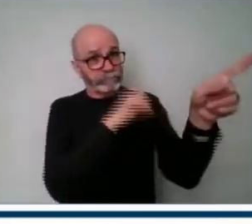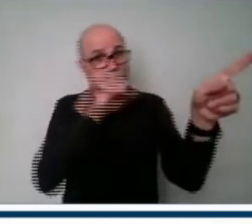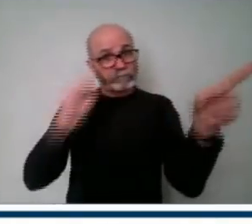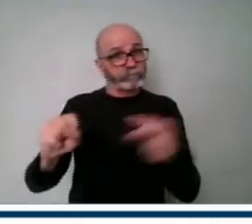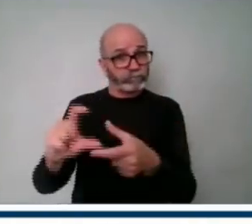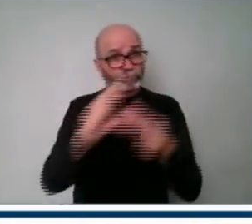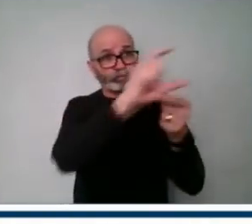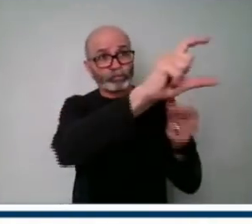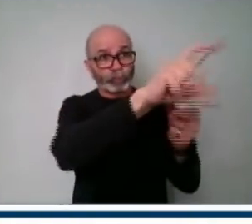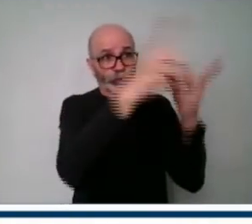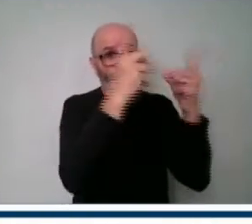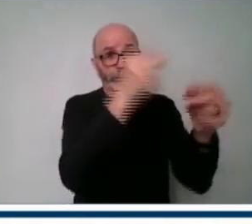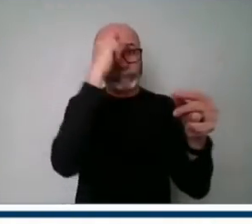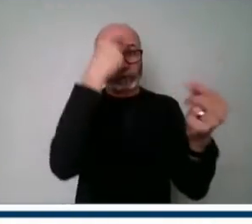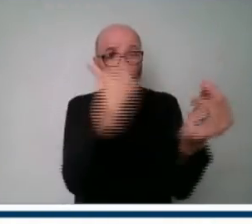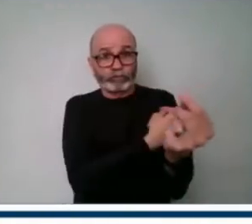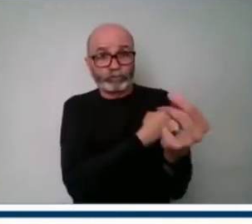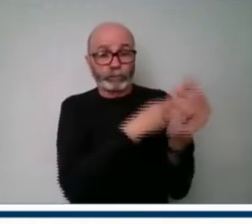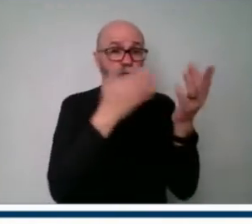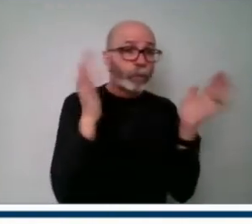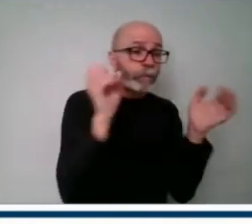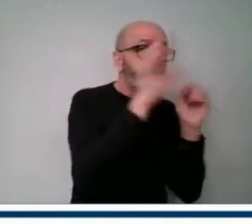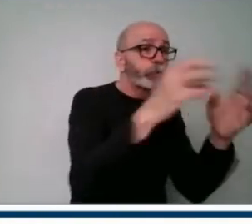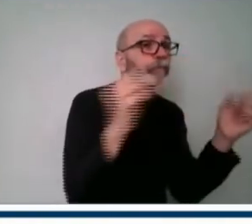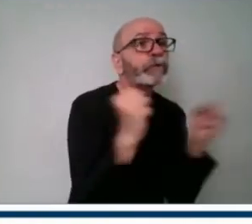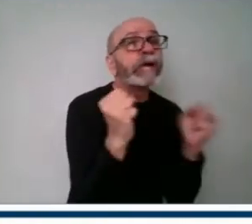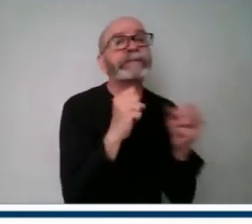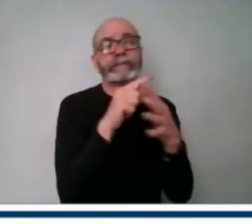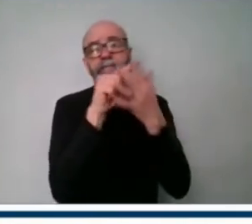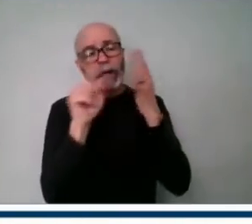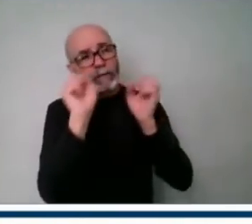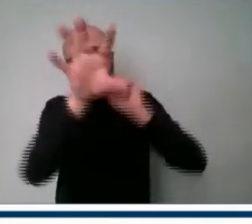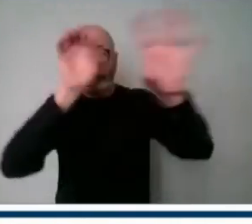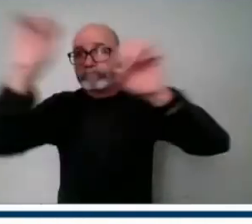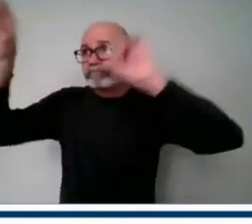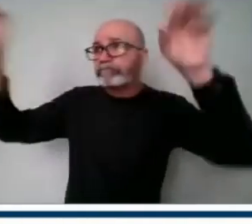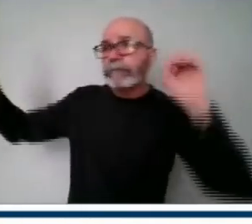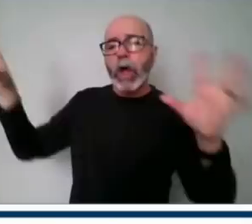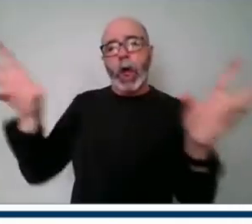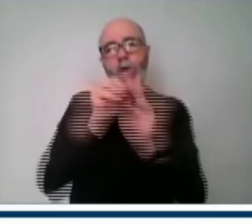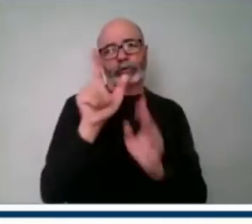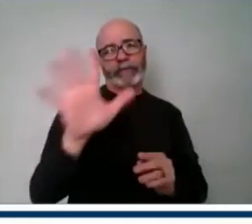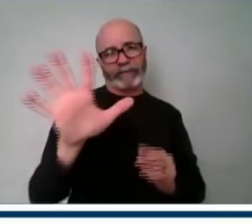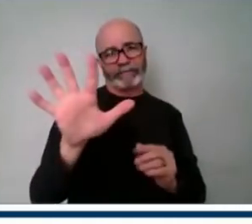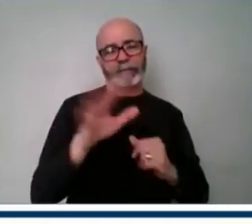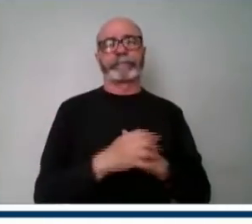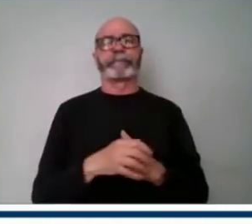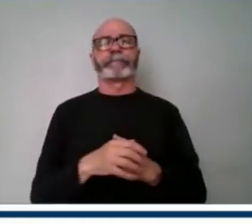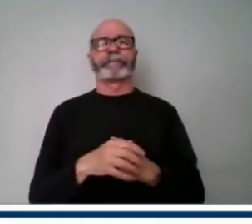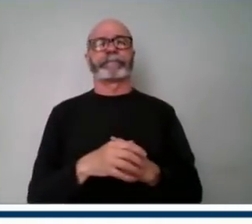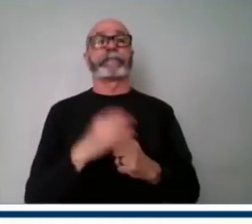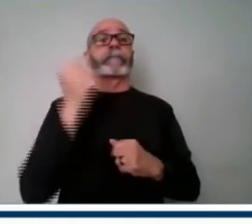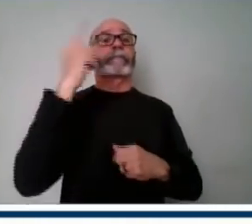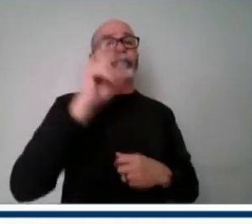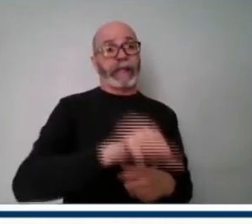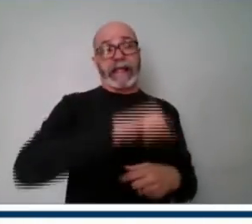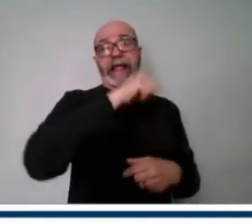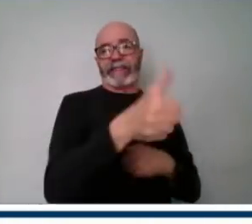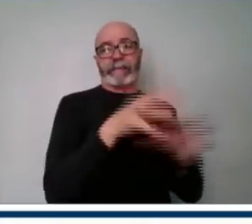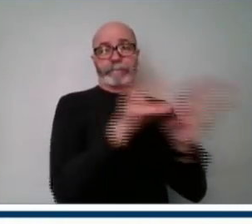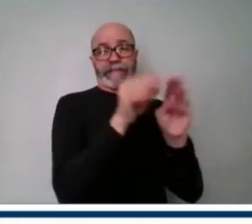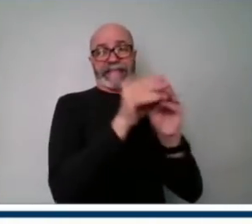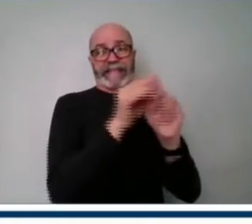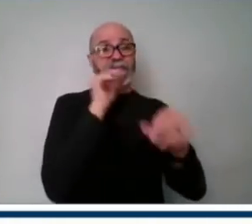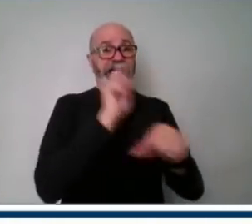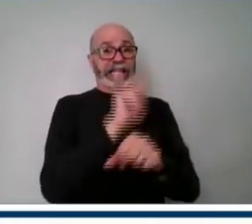Again, what you'll see on Tuesday is what's going to happen over the next number of weeks in terms of a significant increase in the number